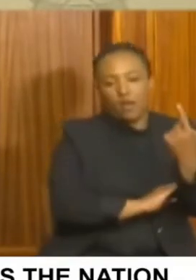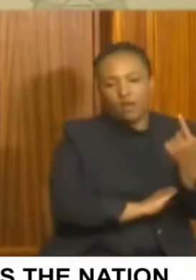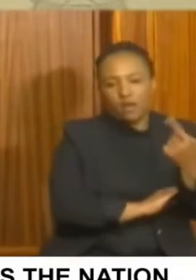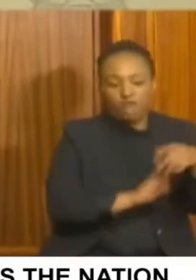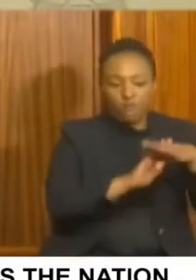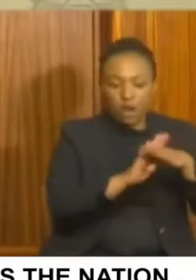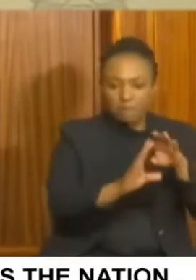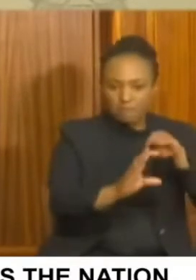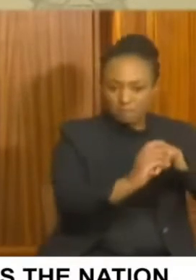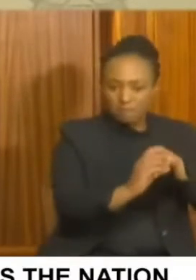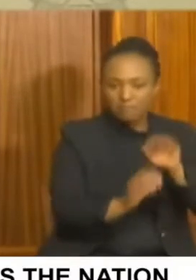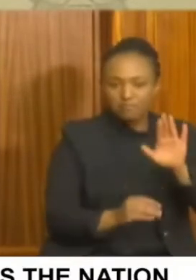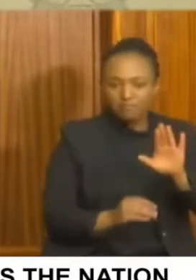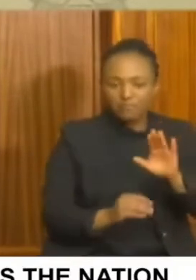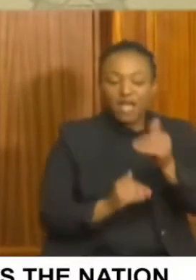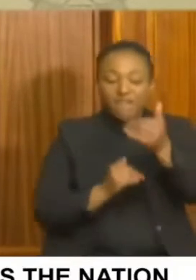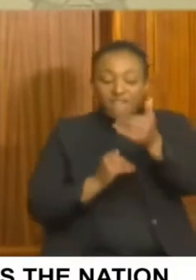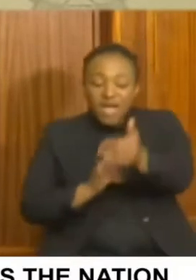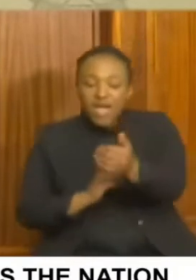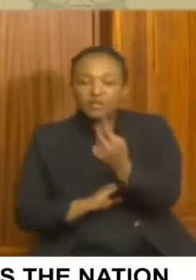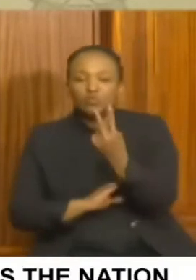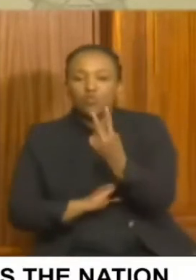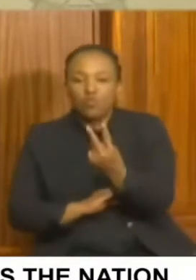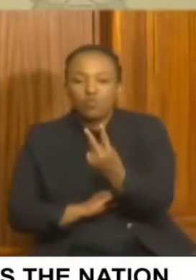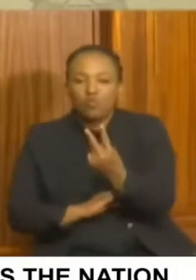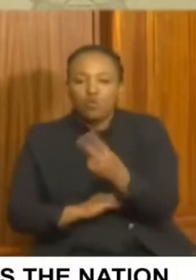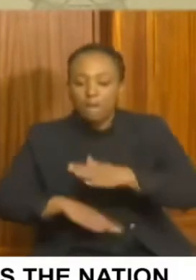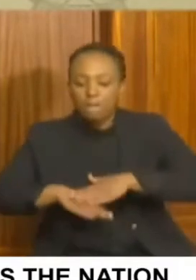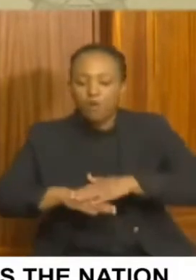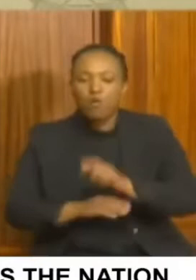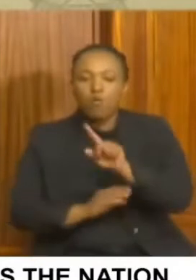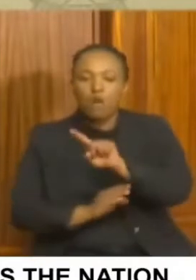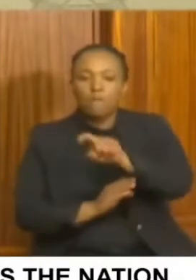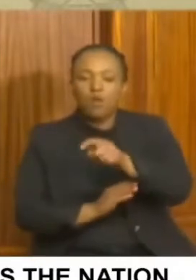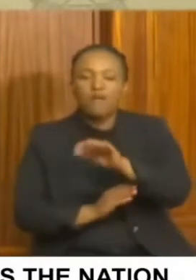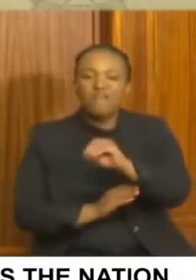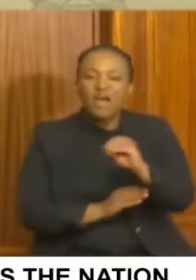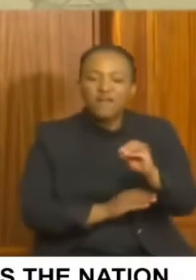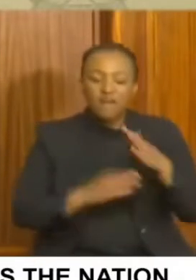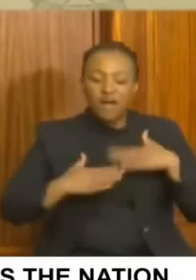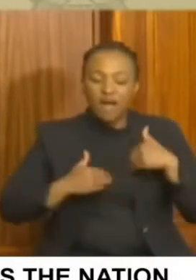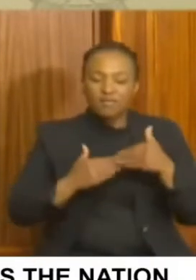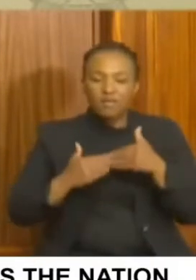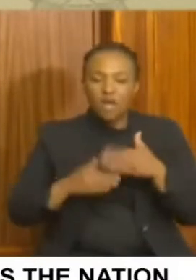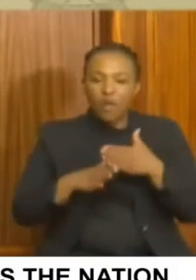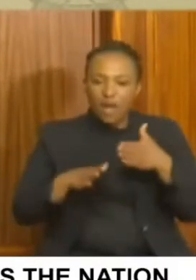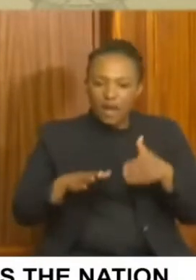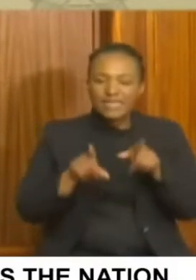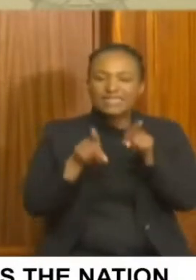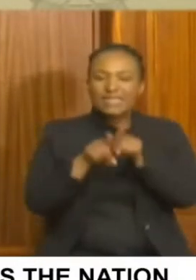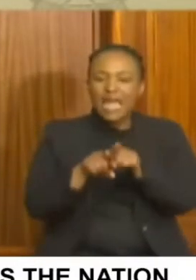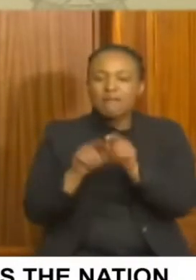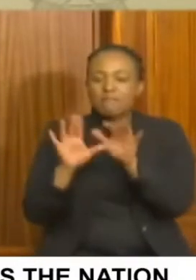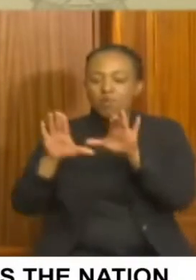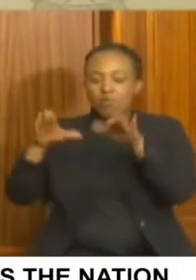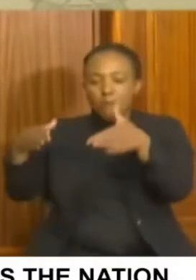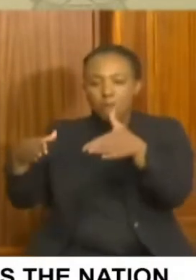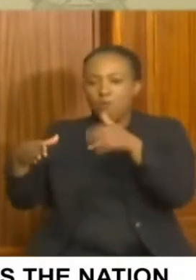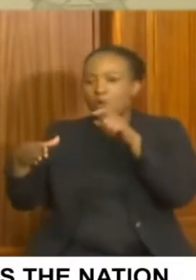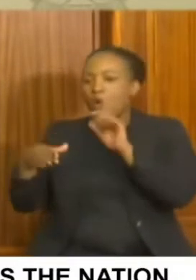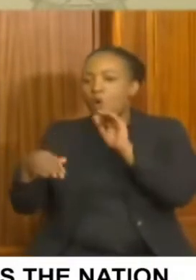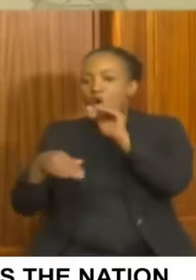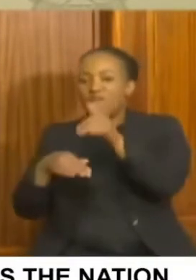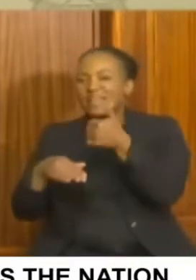they get a three-piece, streetwise? Phase two, a further 1.5 million health workers and people no over more the tears. Age of